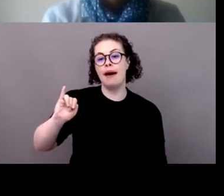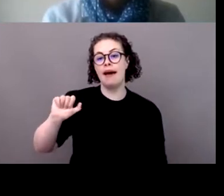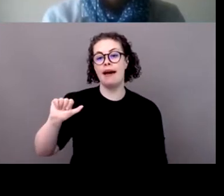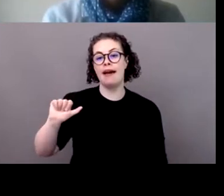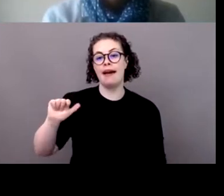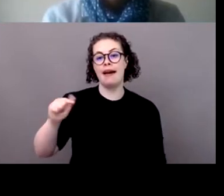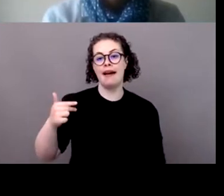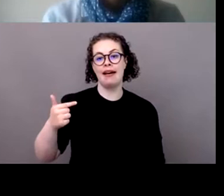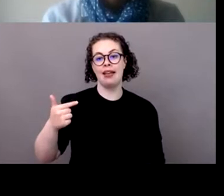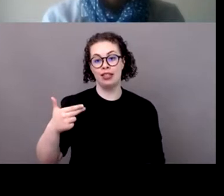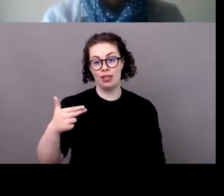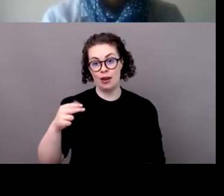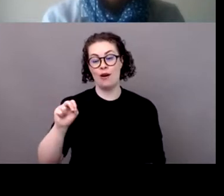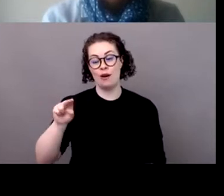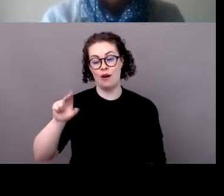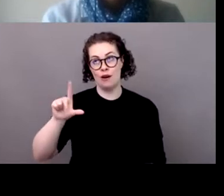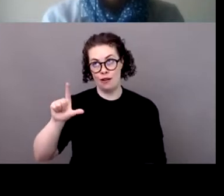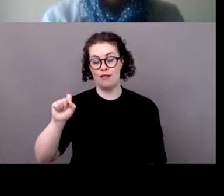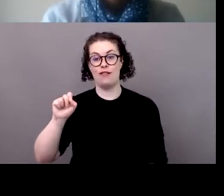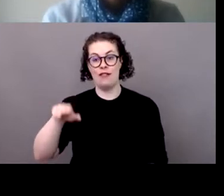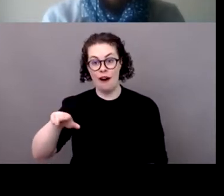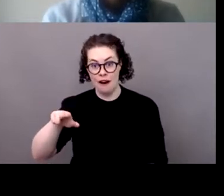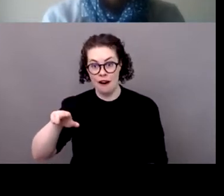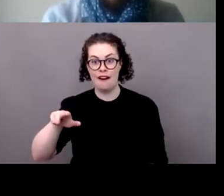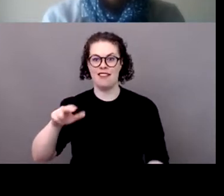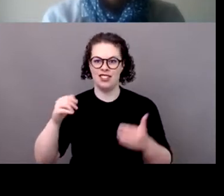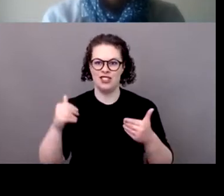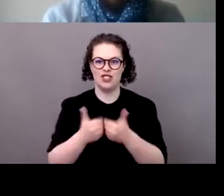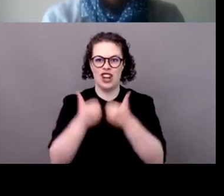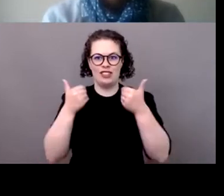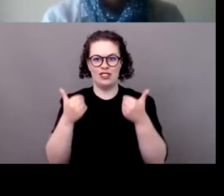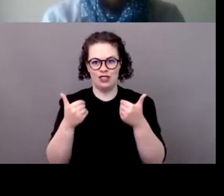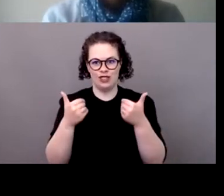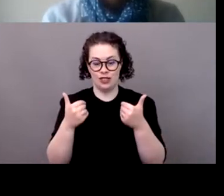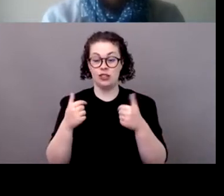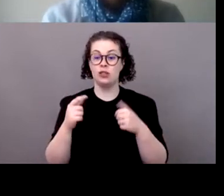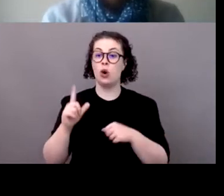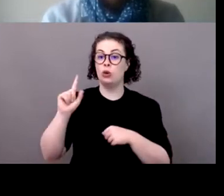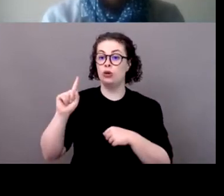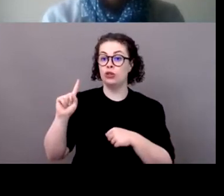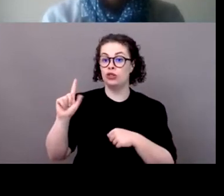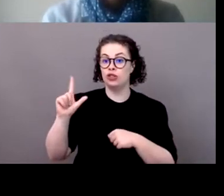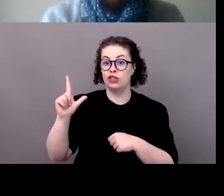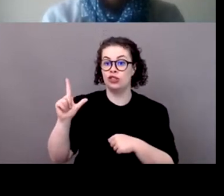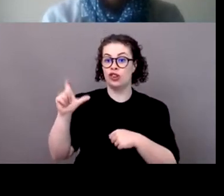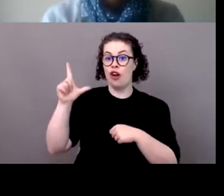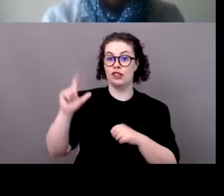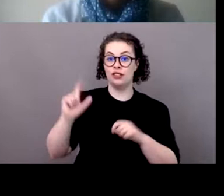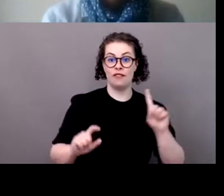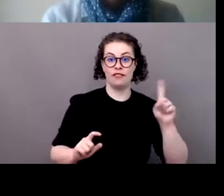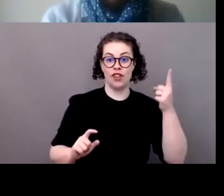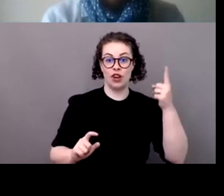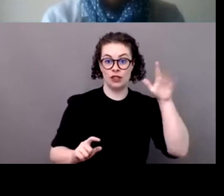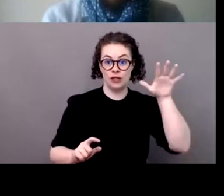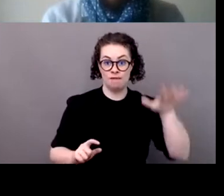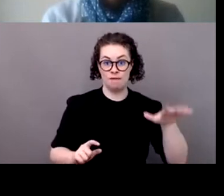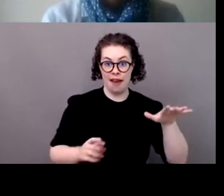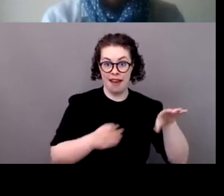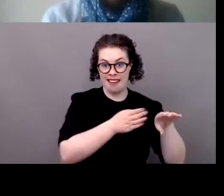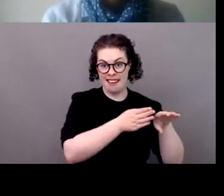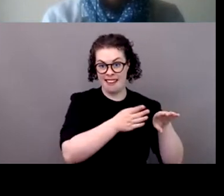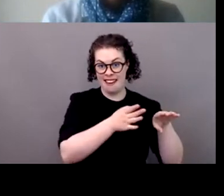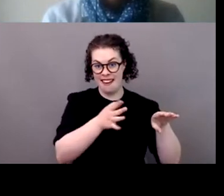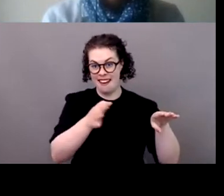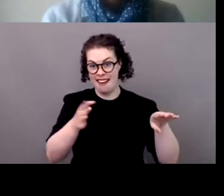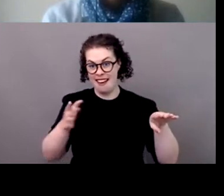exciting project that launched on Earth Day, but started on 1st of May. So we actually ended up spending 2.5 weeks working together